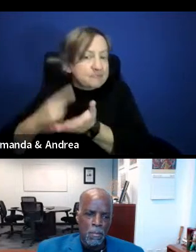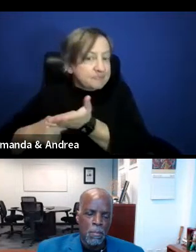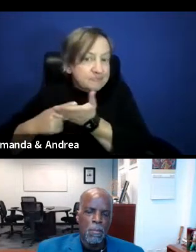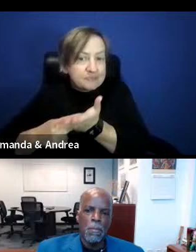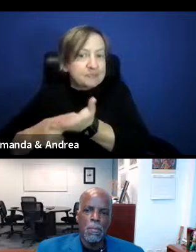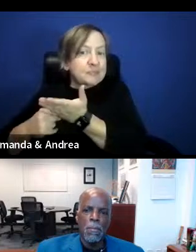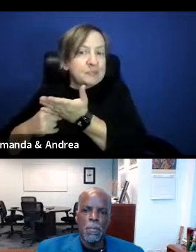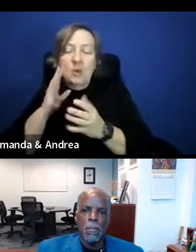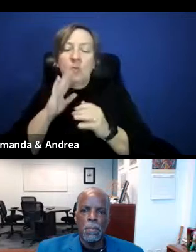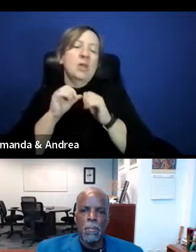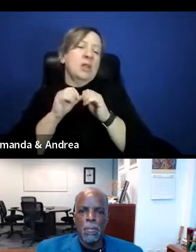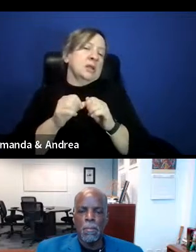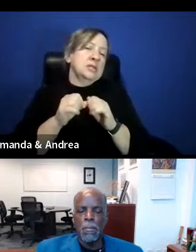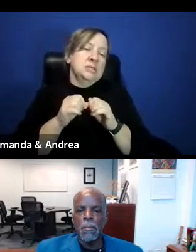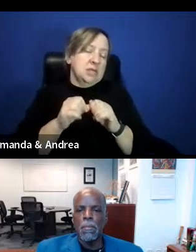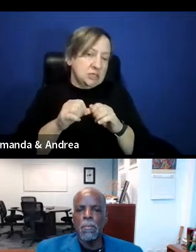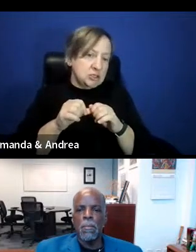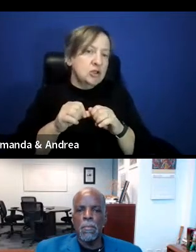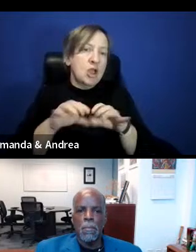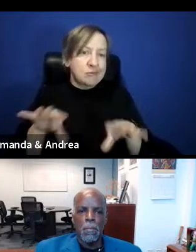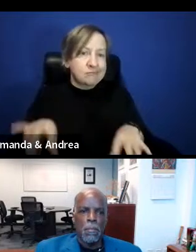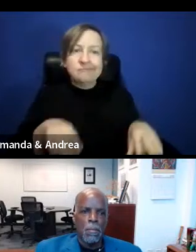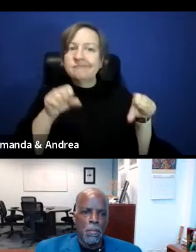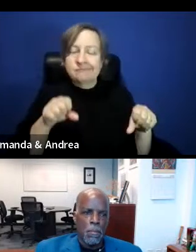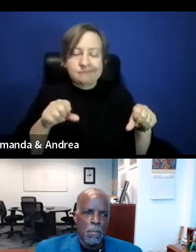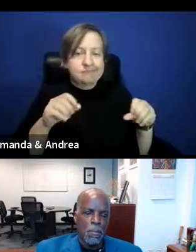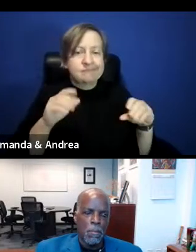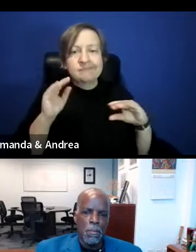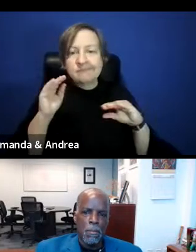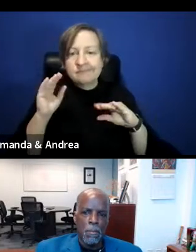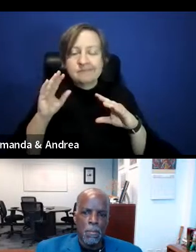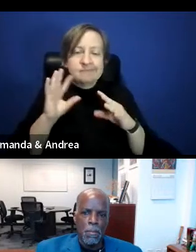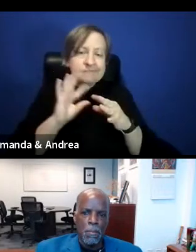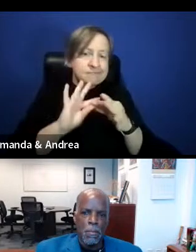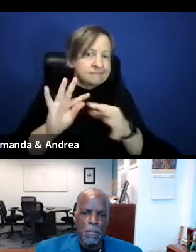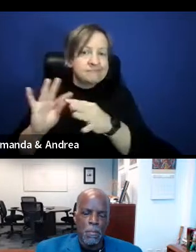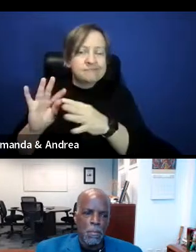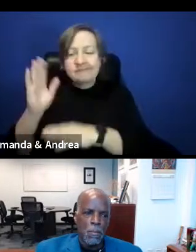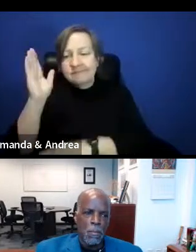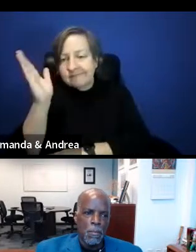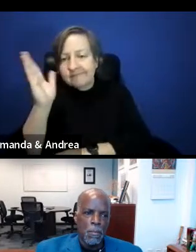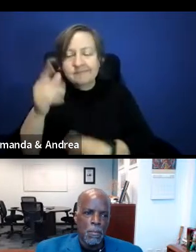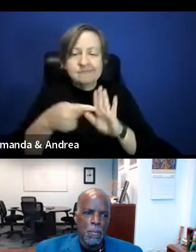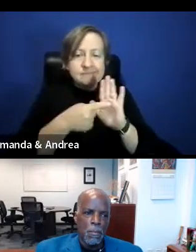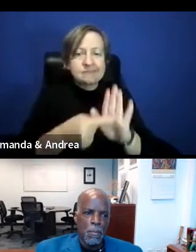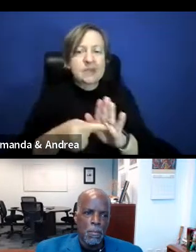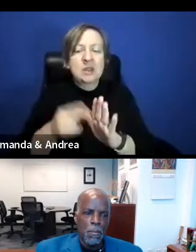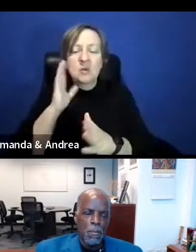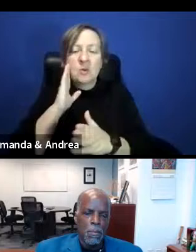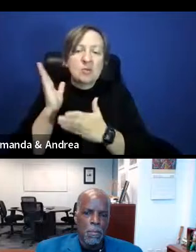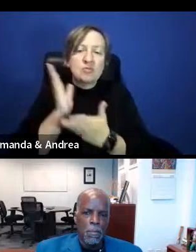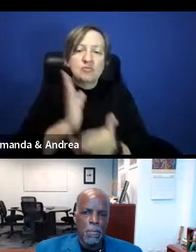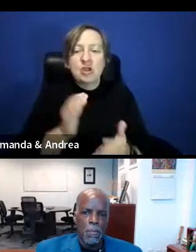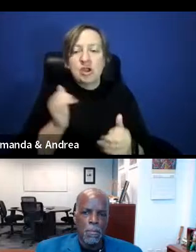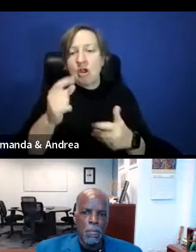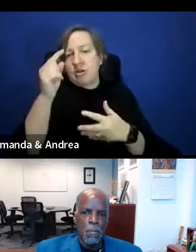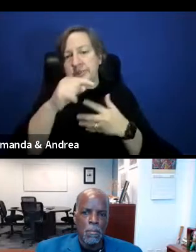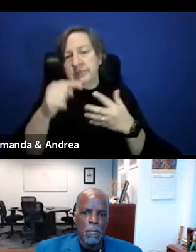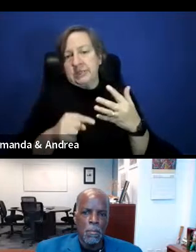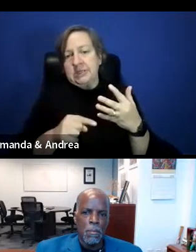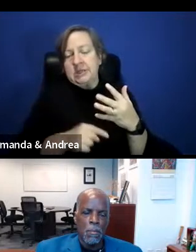We're going to continue to do that, and we're going to this time bring the details of the draft supplemental to